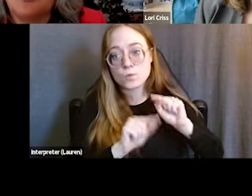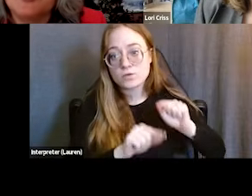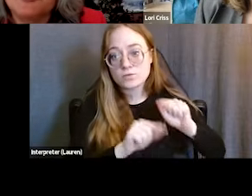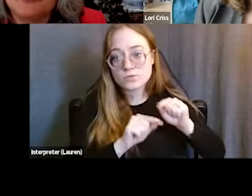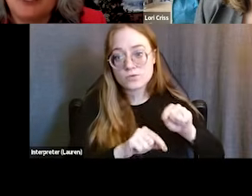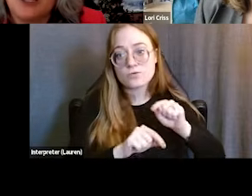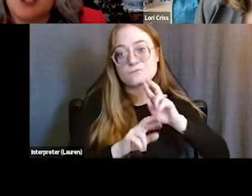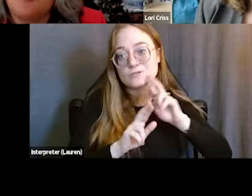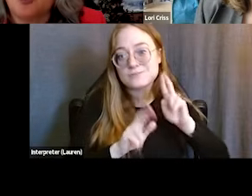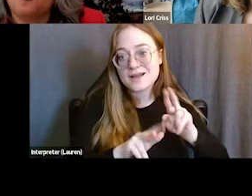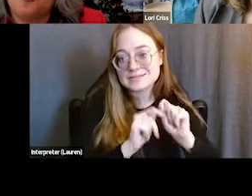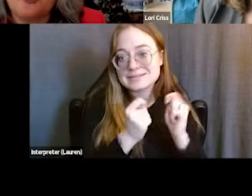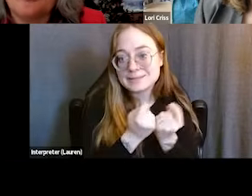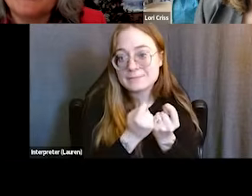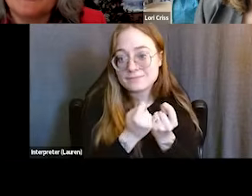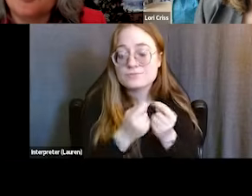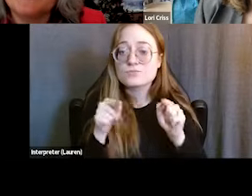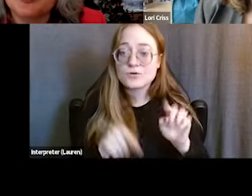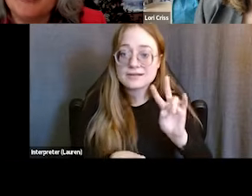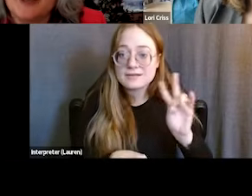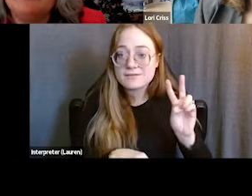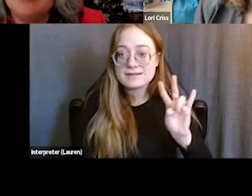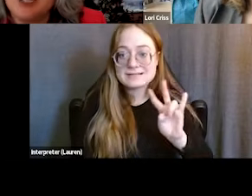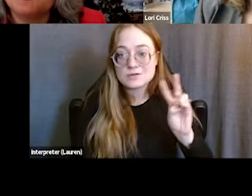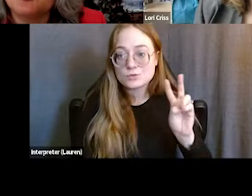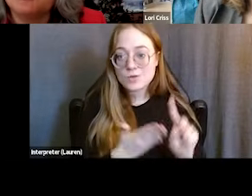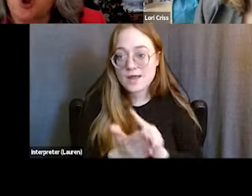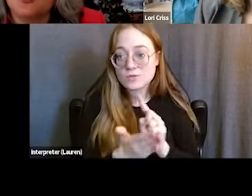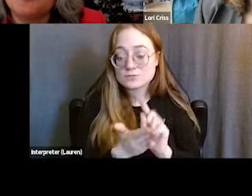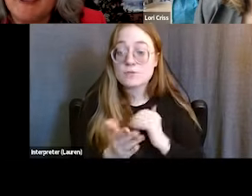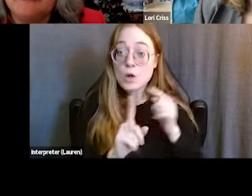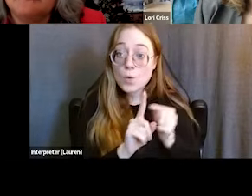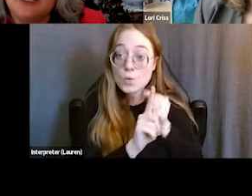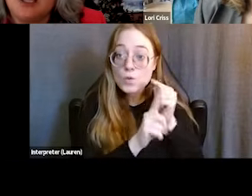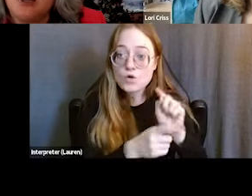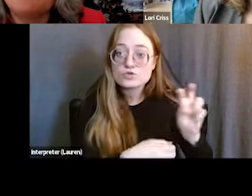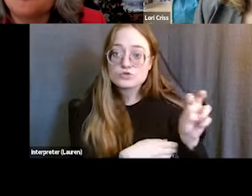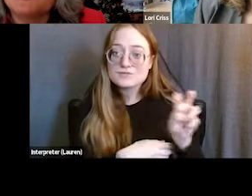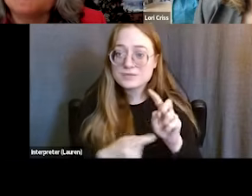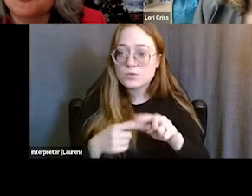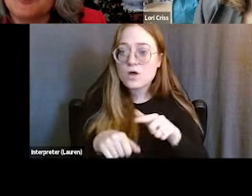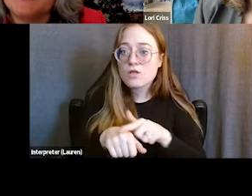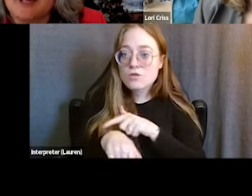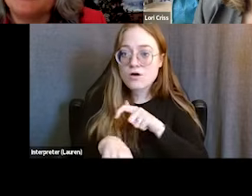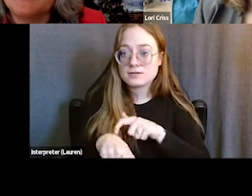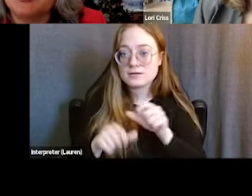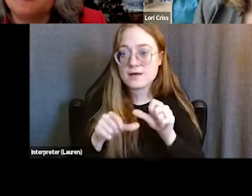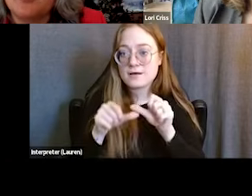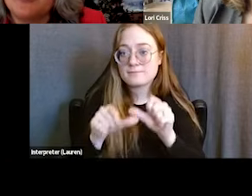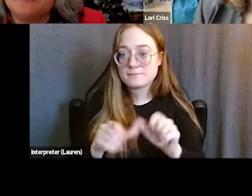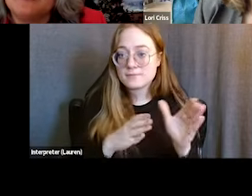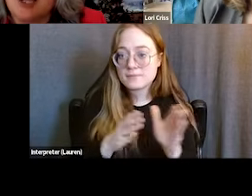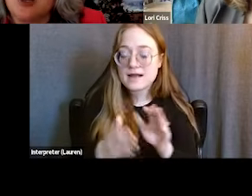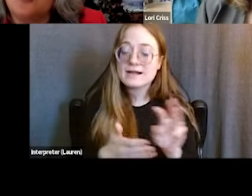72 hours. Our goal, though, is to transition them to a longer plan. First, a 6-week